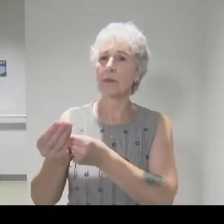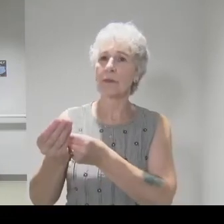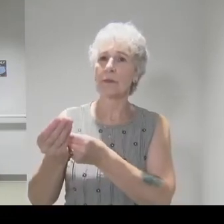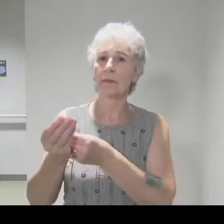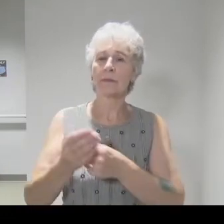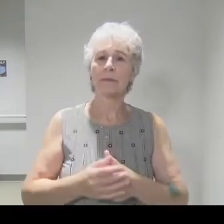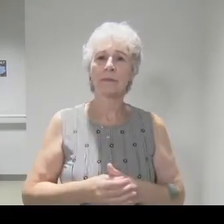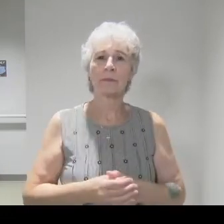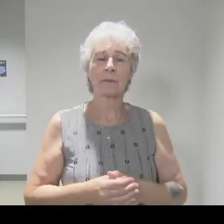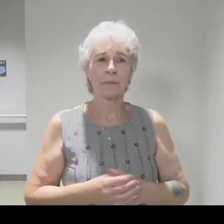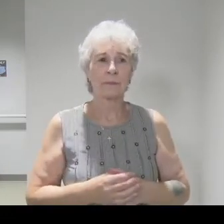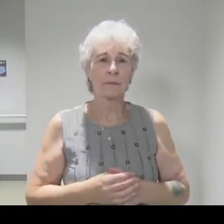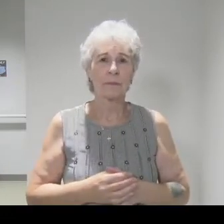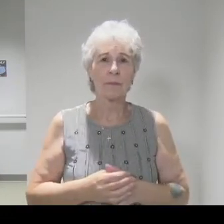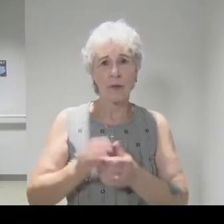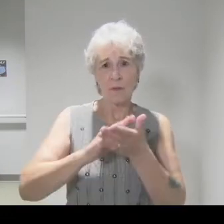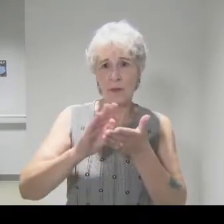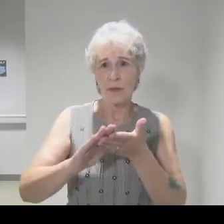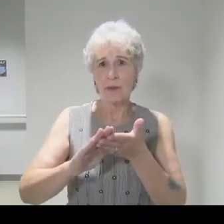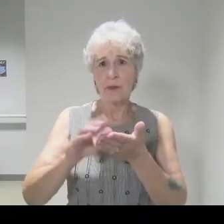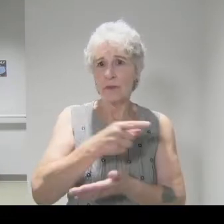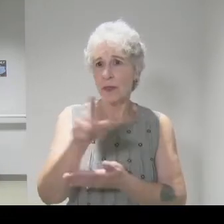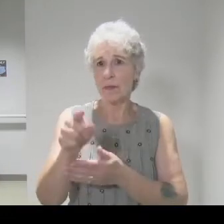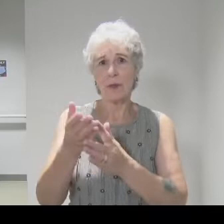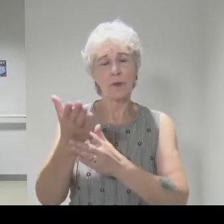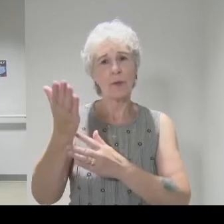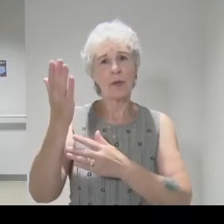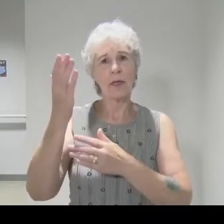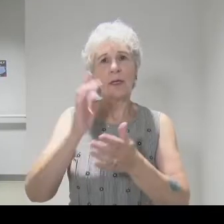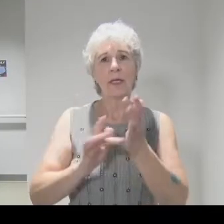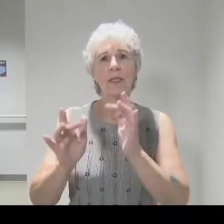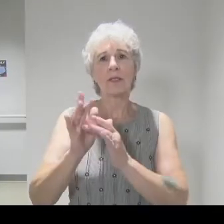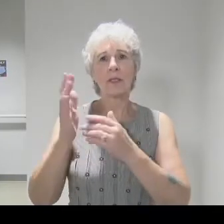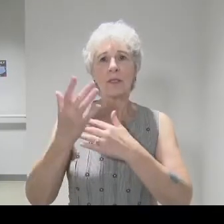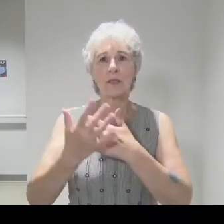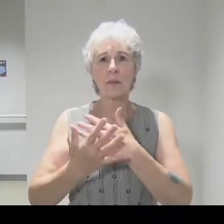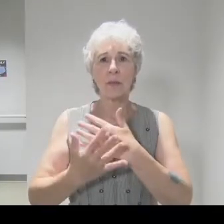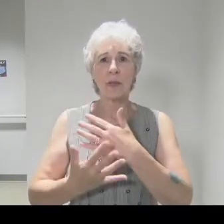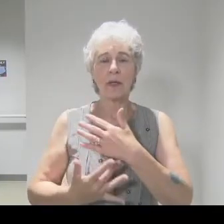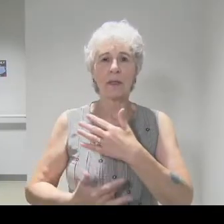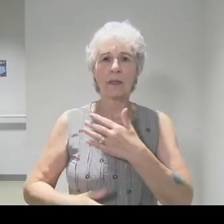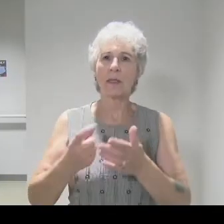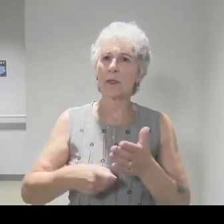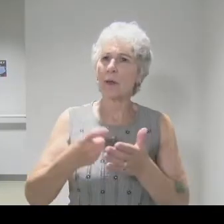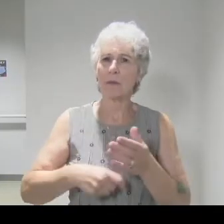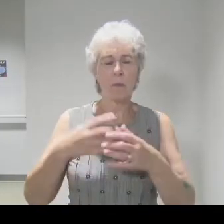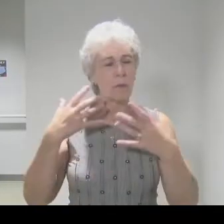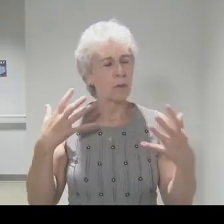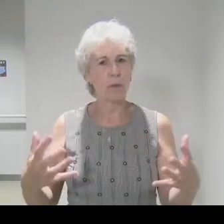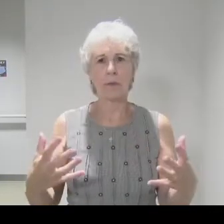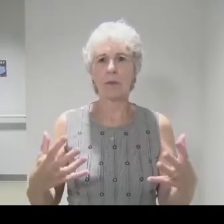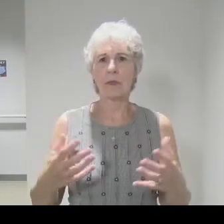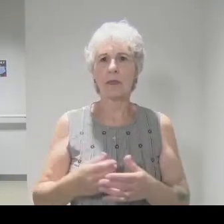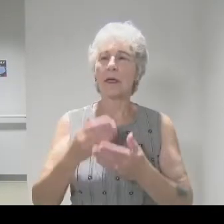provided forgiveness for them through the blood of Jesus Christ. It was a costly effort on your part. So we thank you